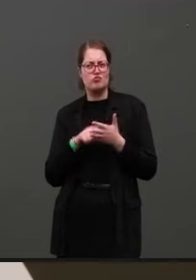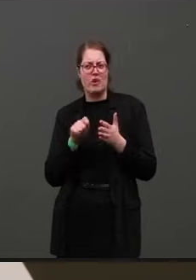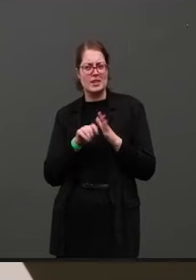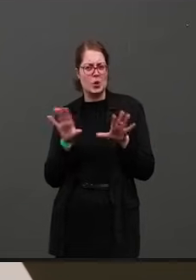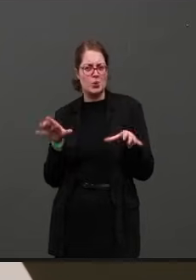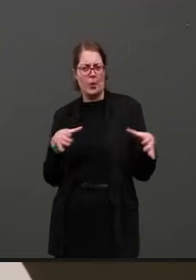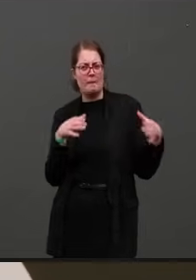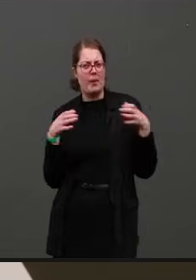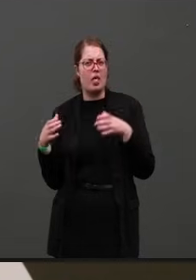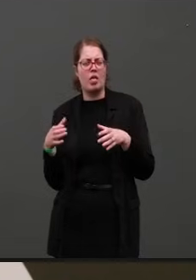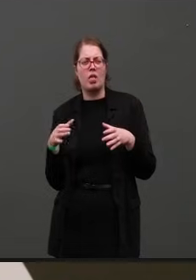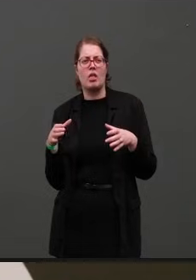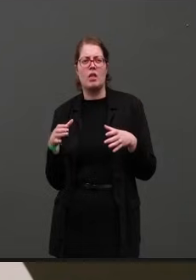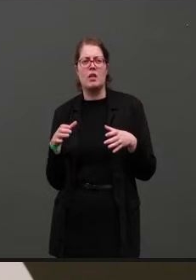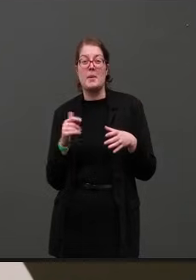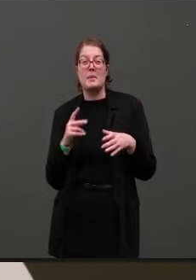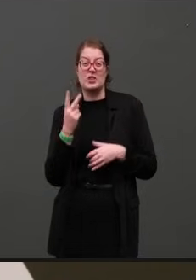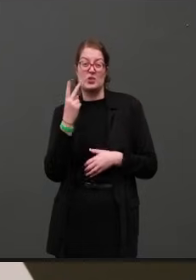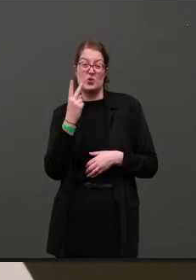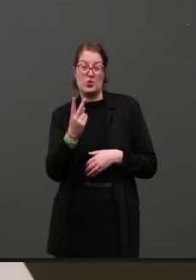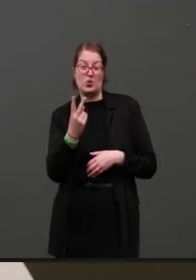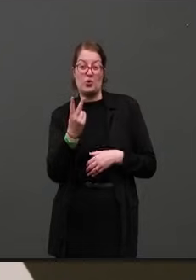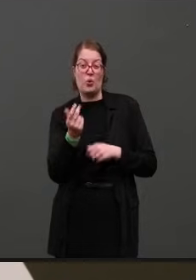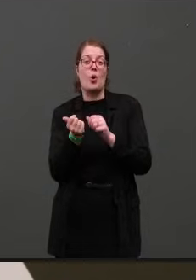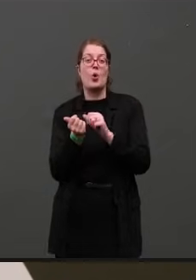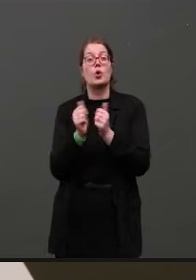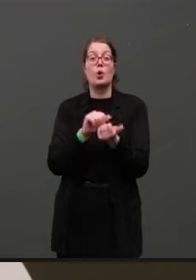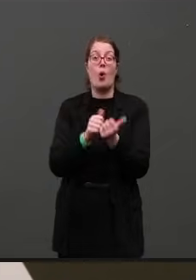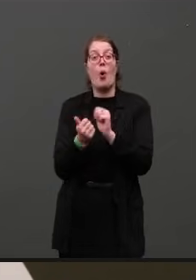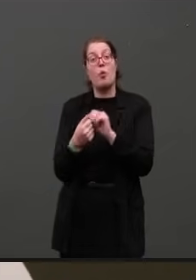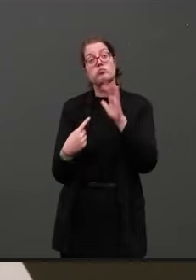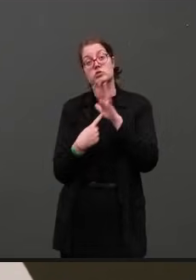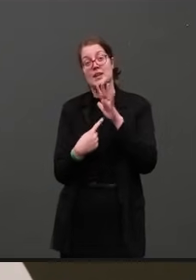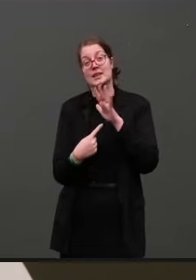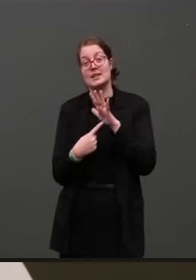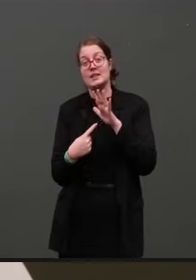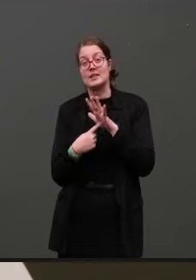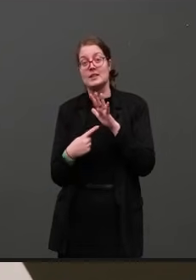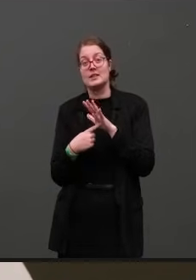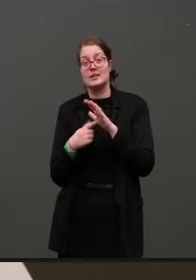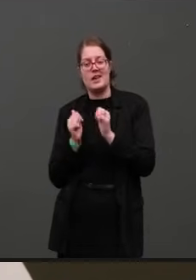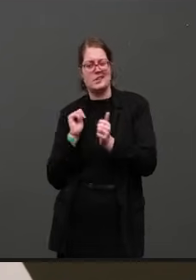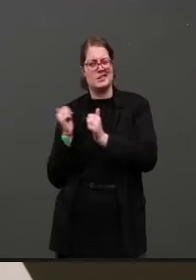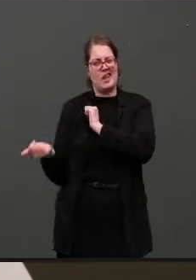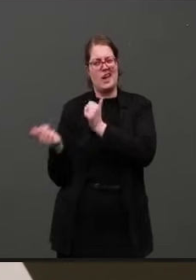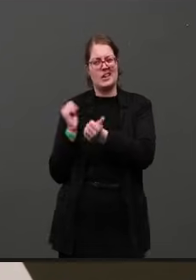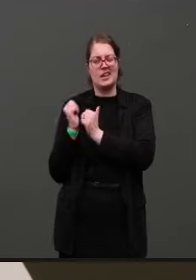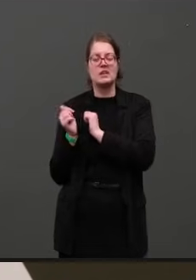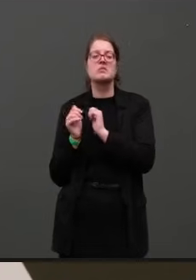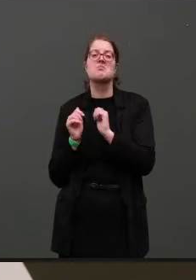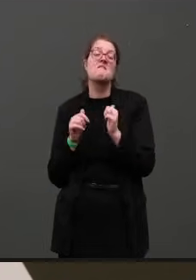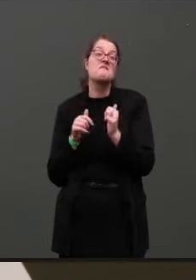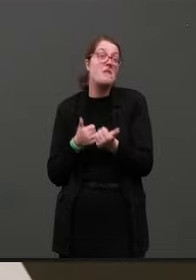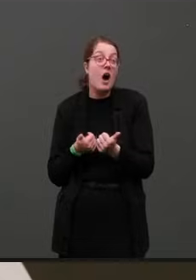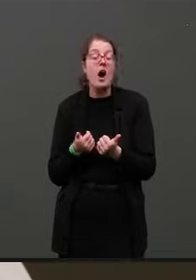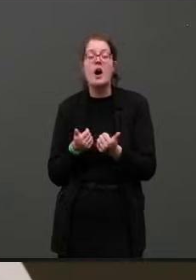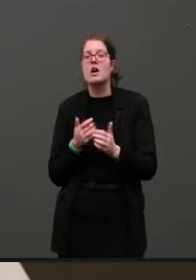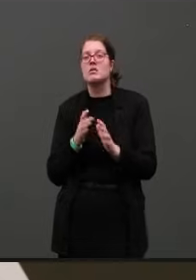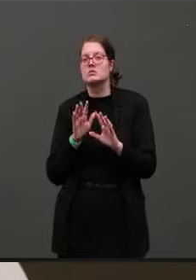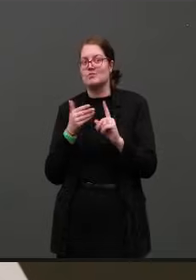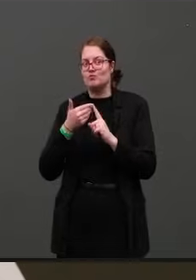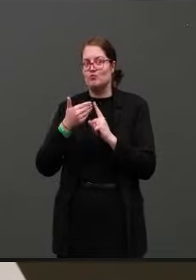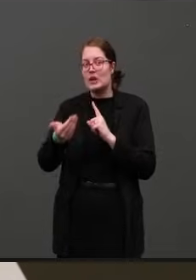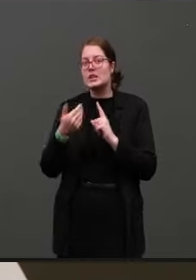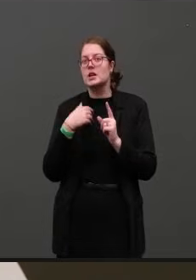you just have 2 co-protagonists and their sidekicks, which is fine, but again, recognize that and act accordingly